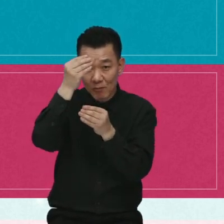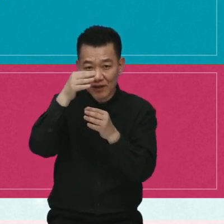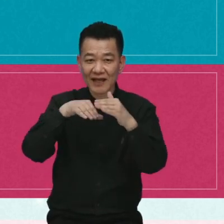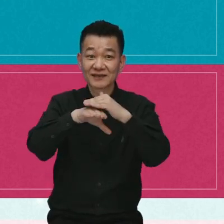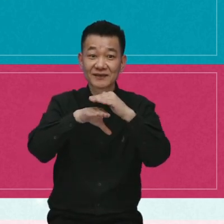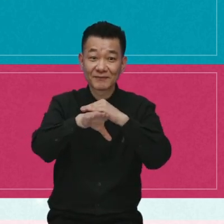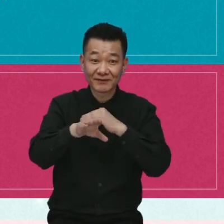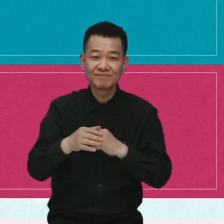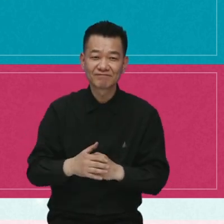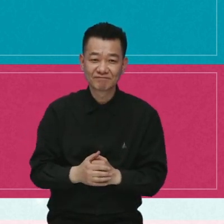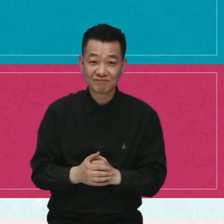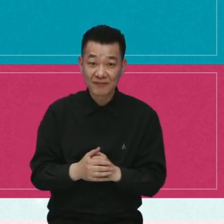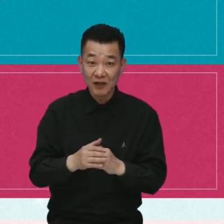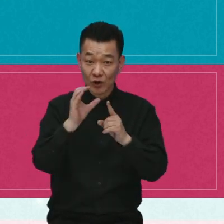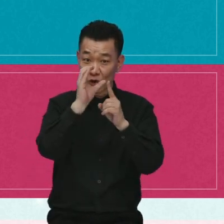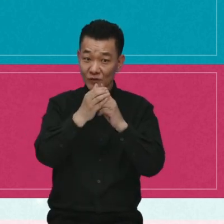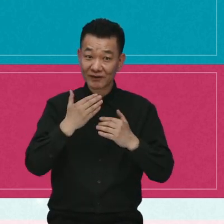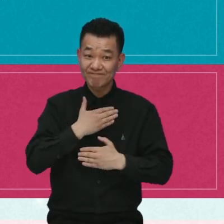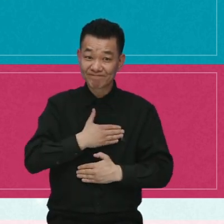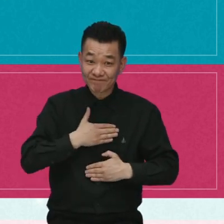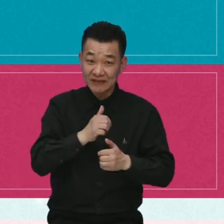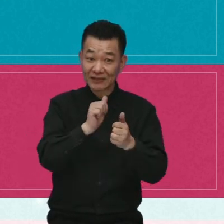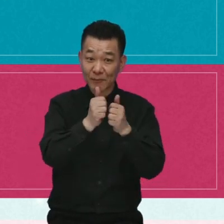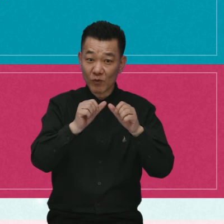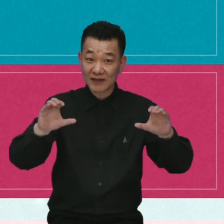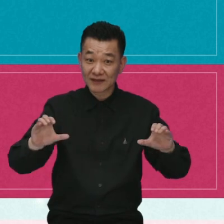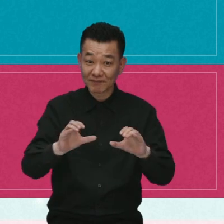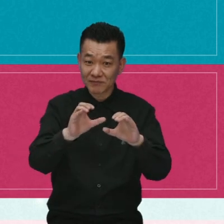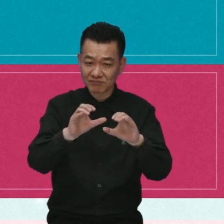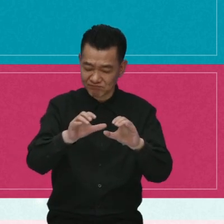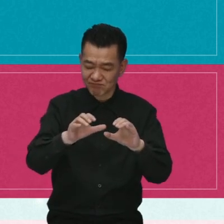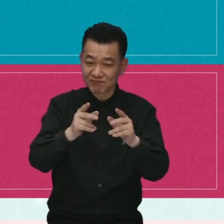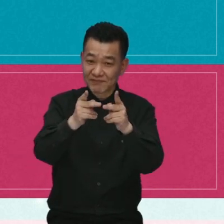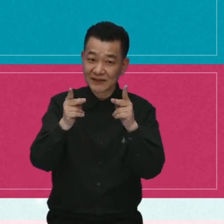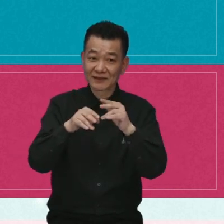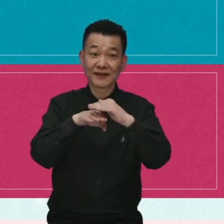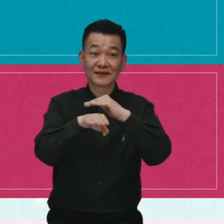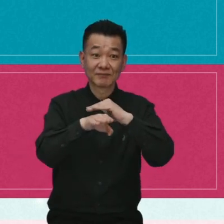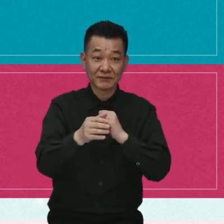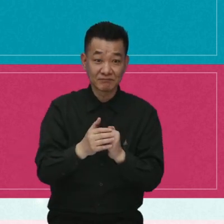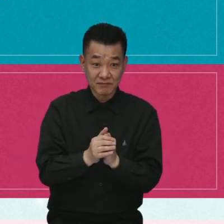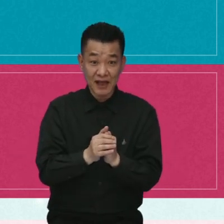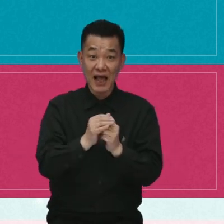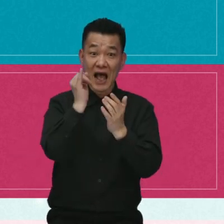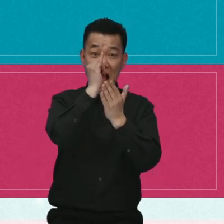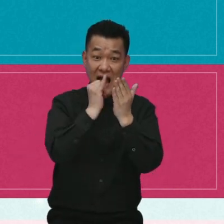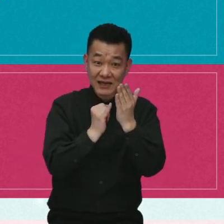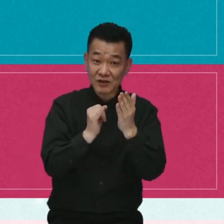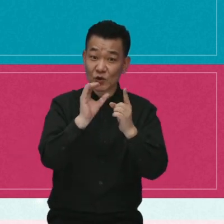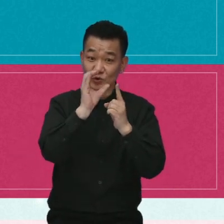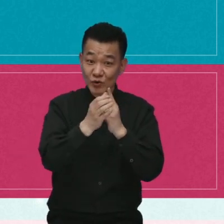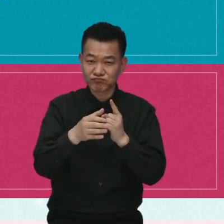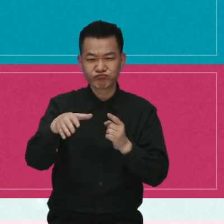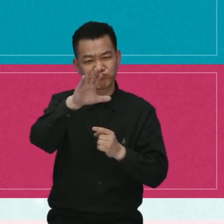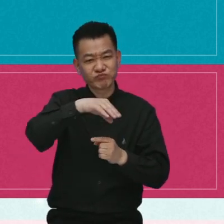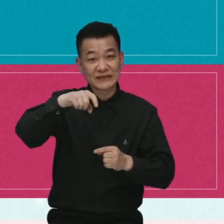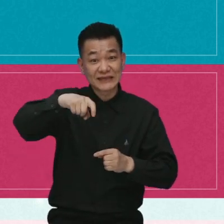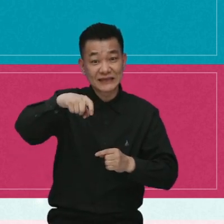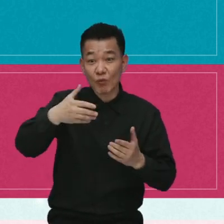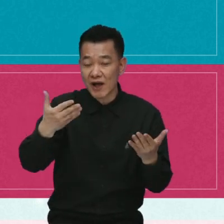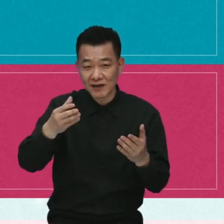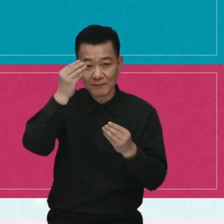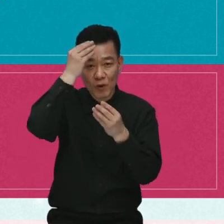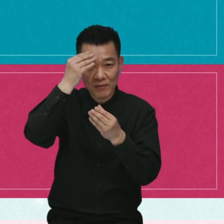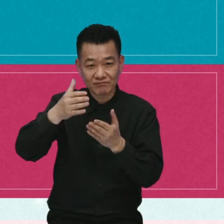material, access to cultural life, recreational and sporting venues, and access to information required for cultural